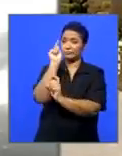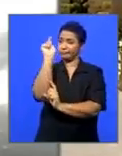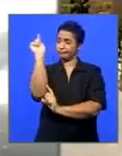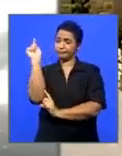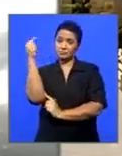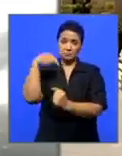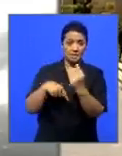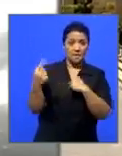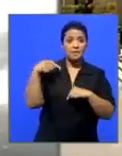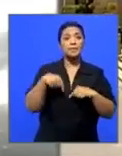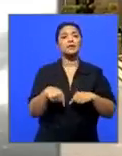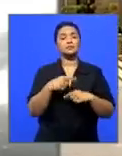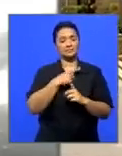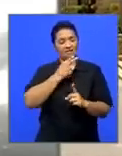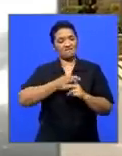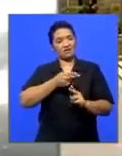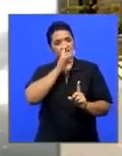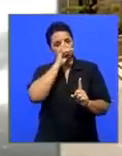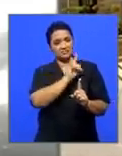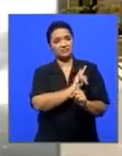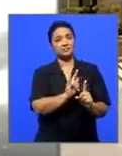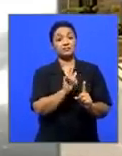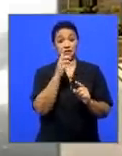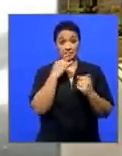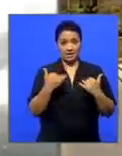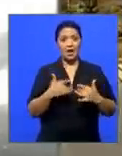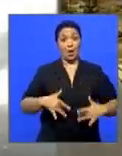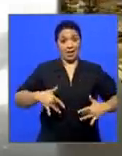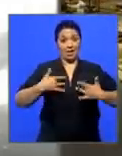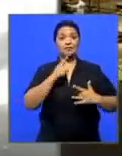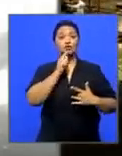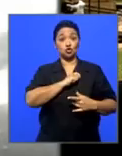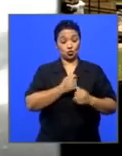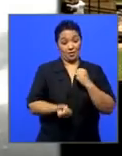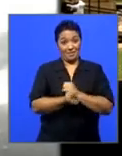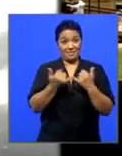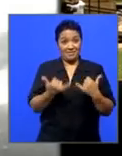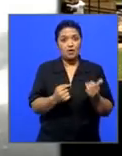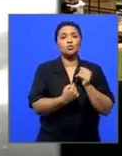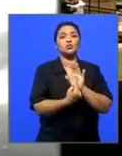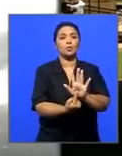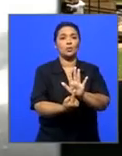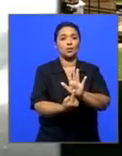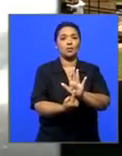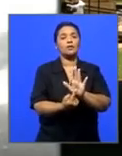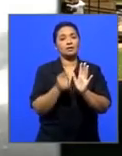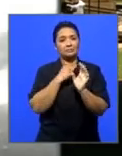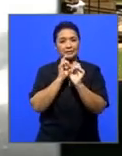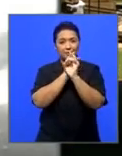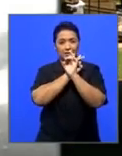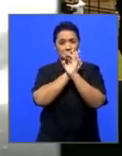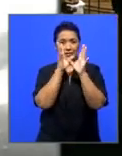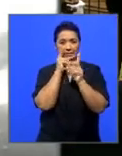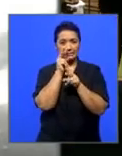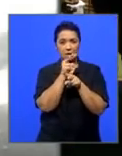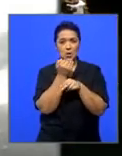Madiba, and on the screens you'll see these are live visuals coming through, so as soon as we do get clearer shots of who